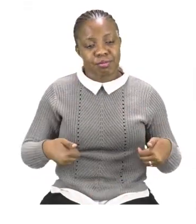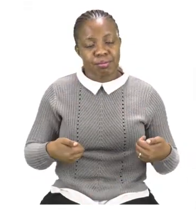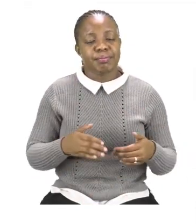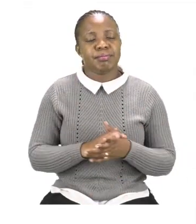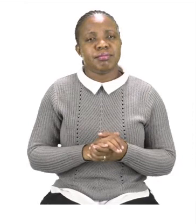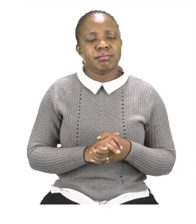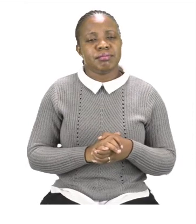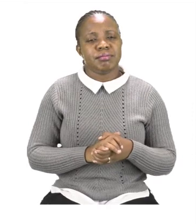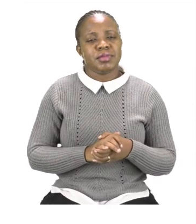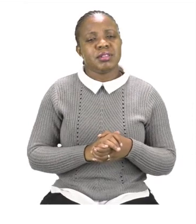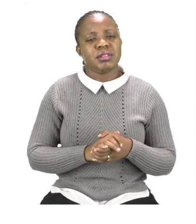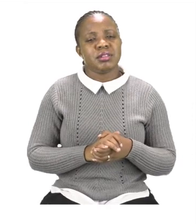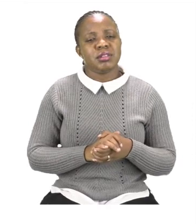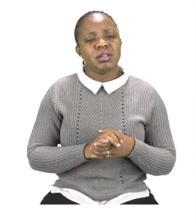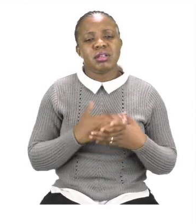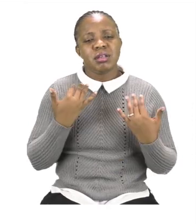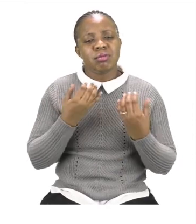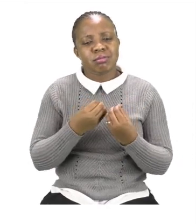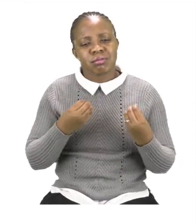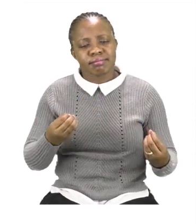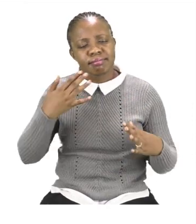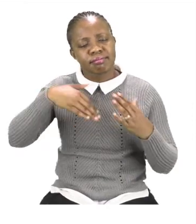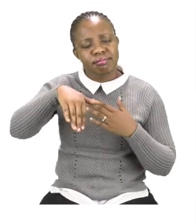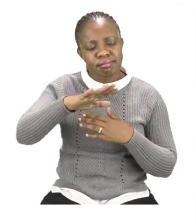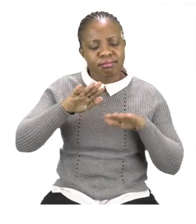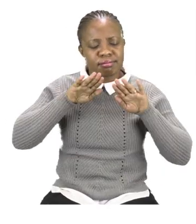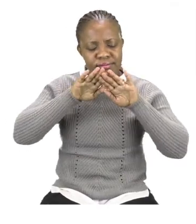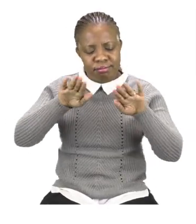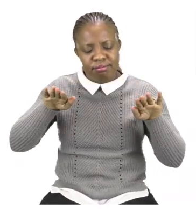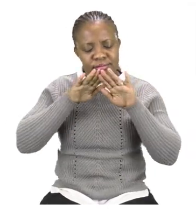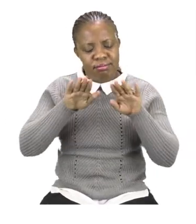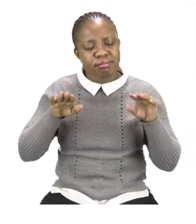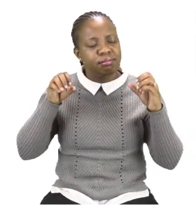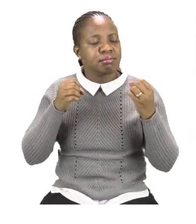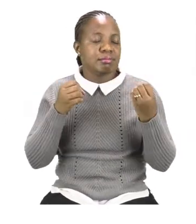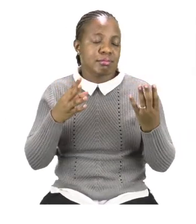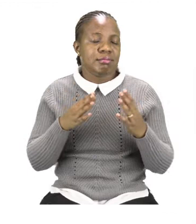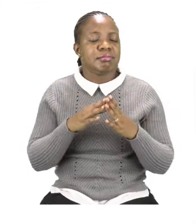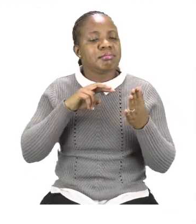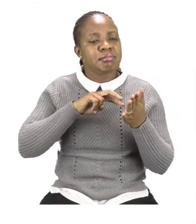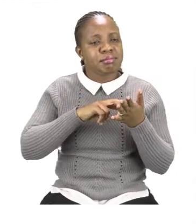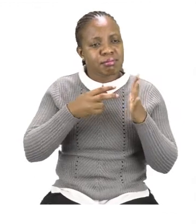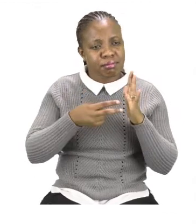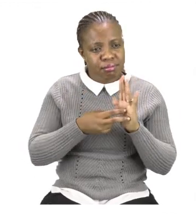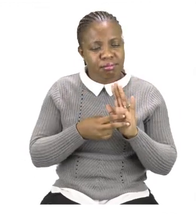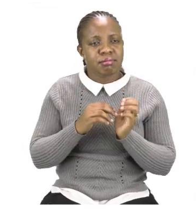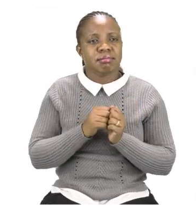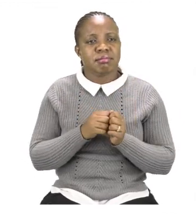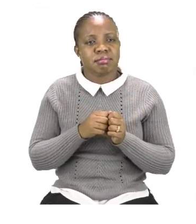are asked how many children, which means, my dear children, we need